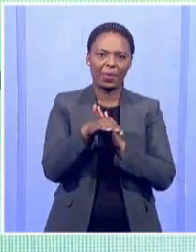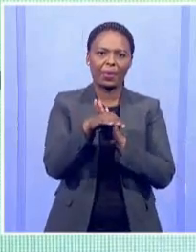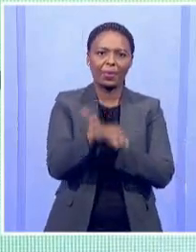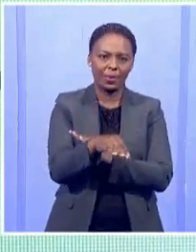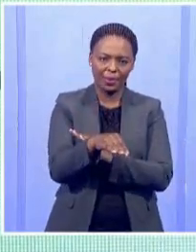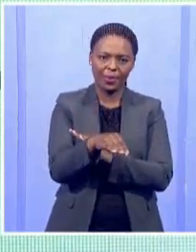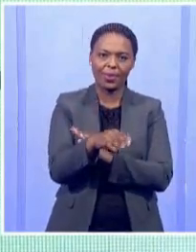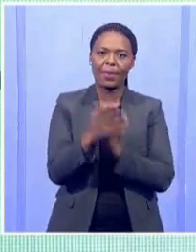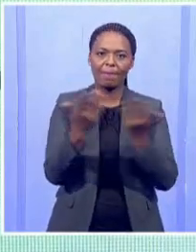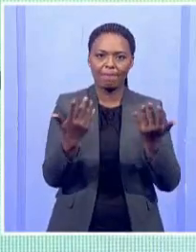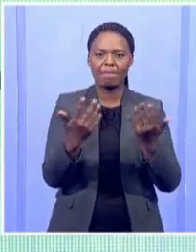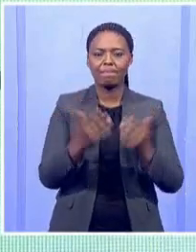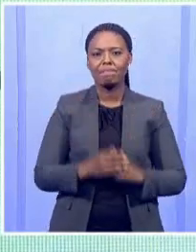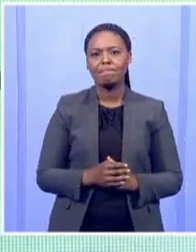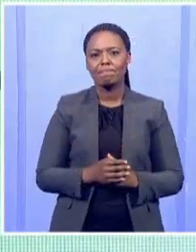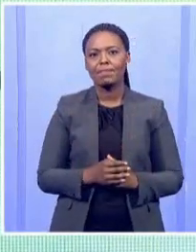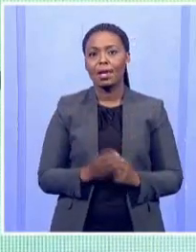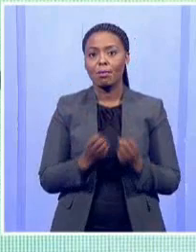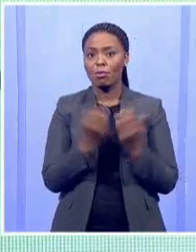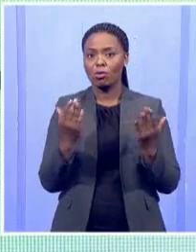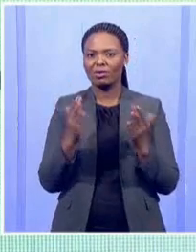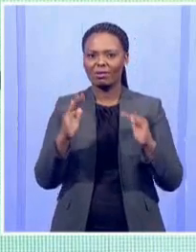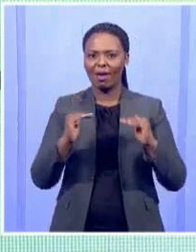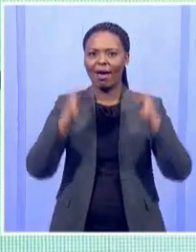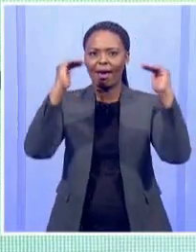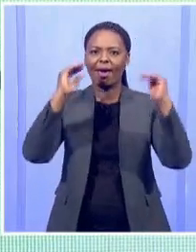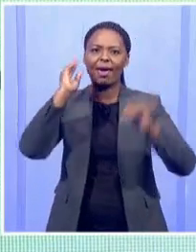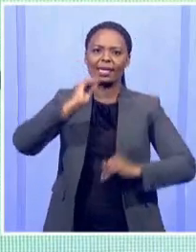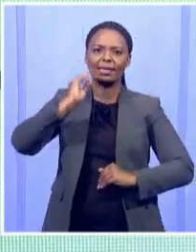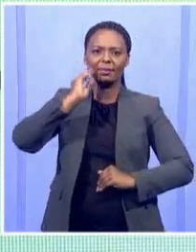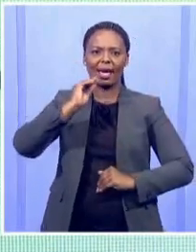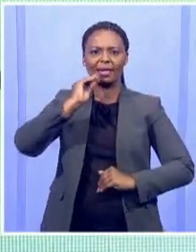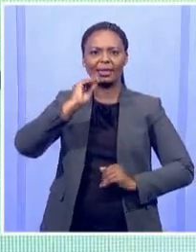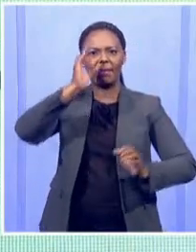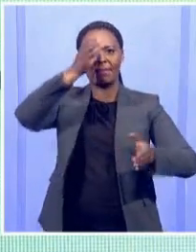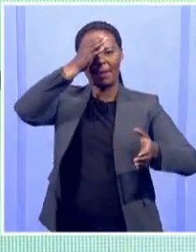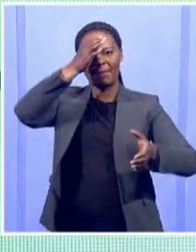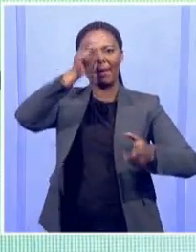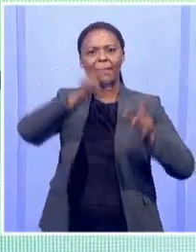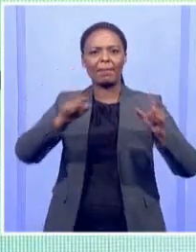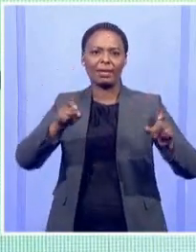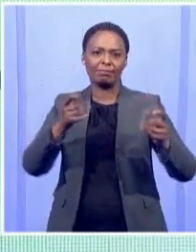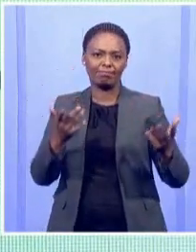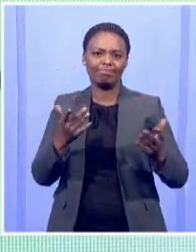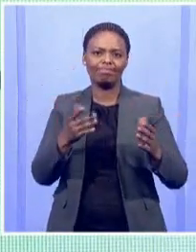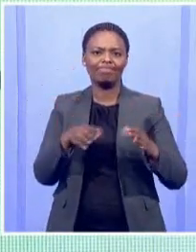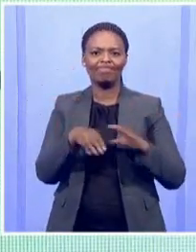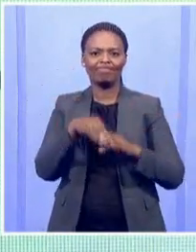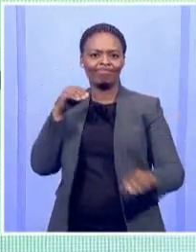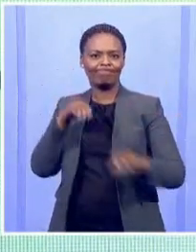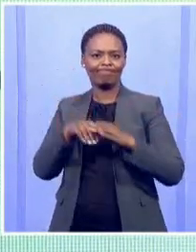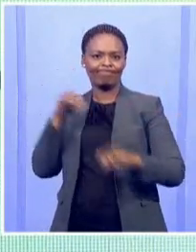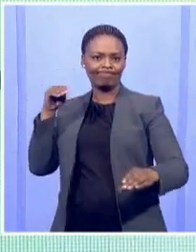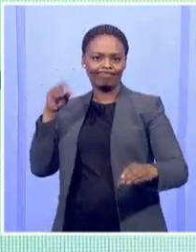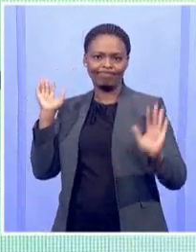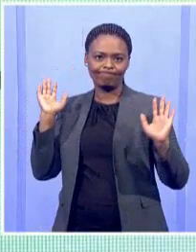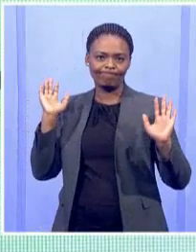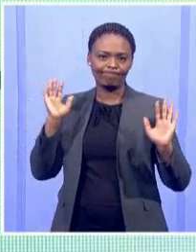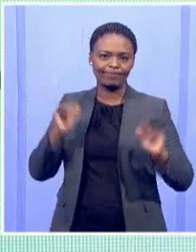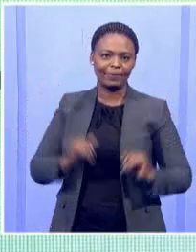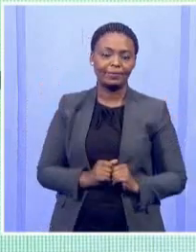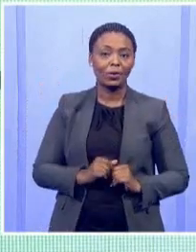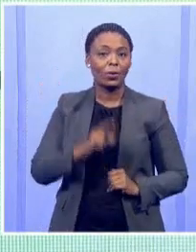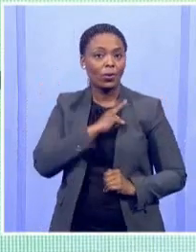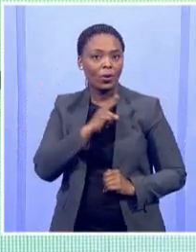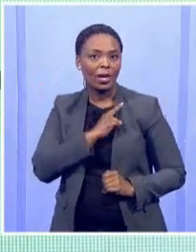the highly experienced academics. And what was the main driving problem? The fear